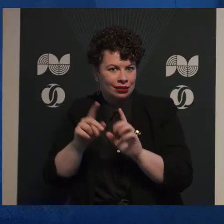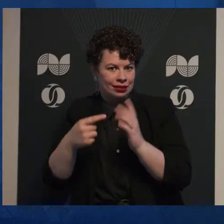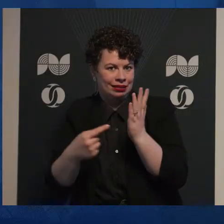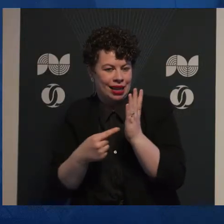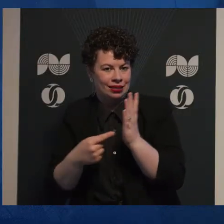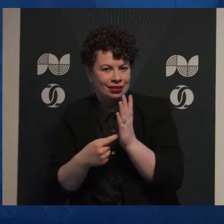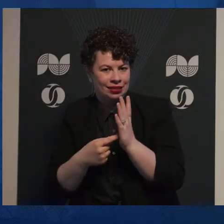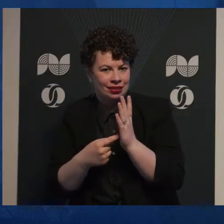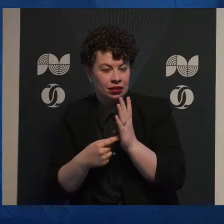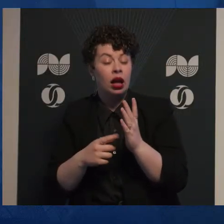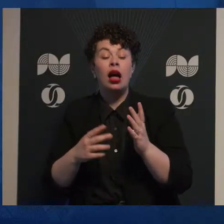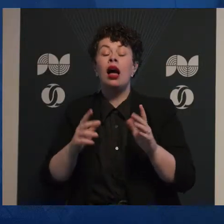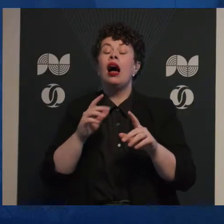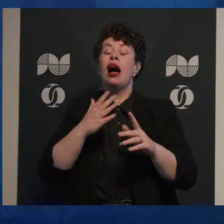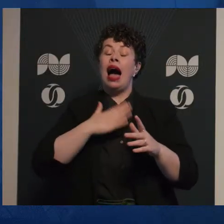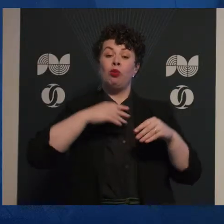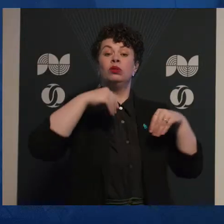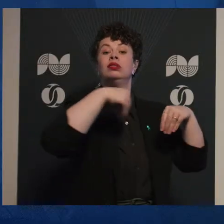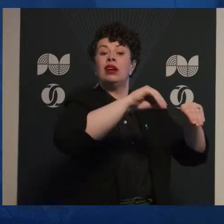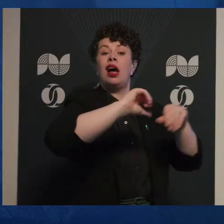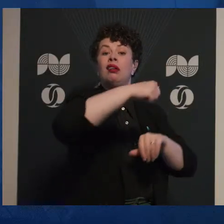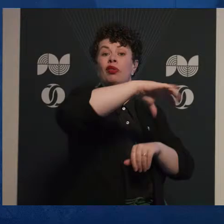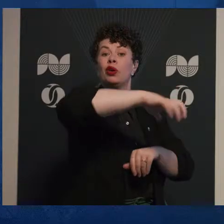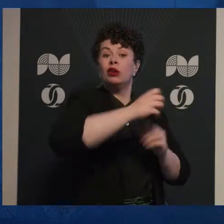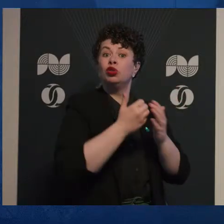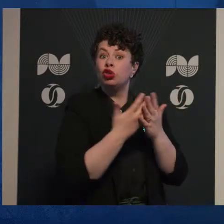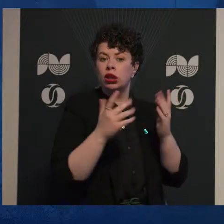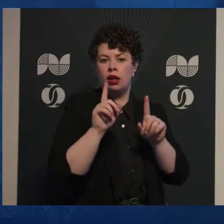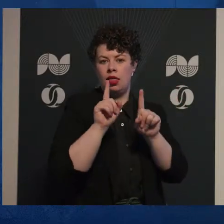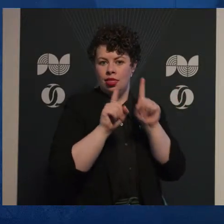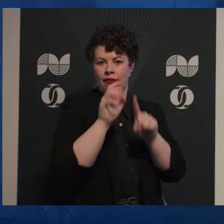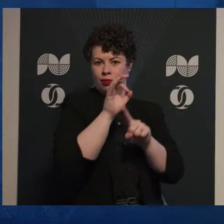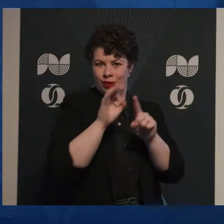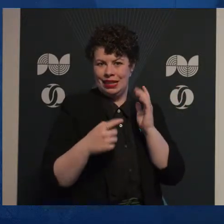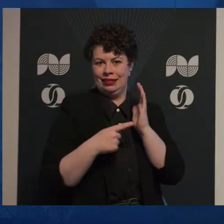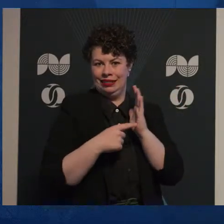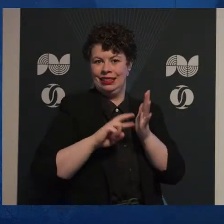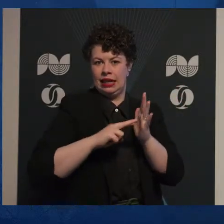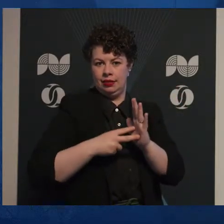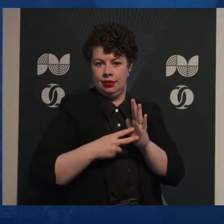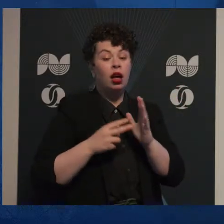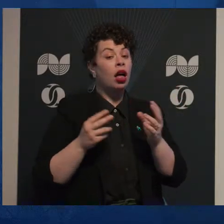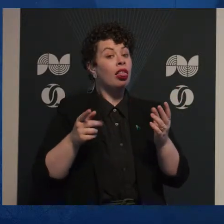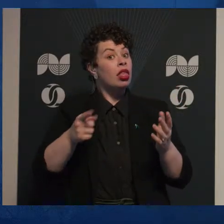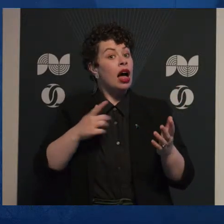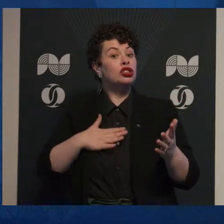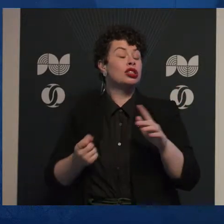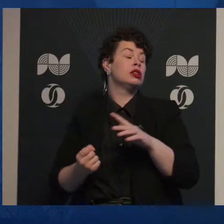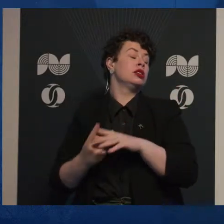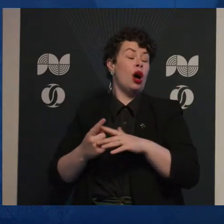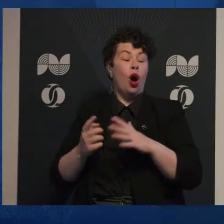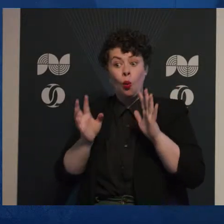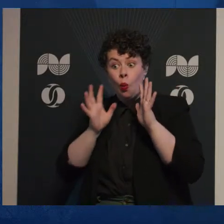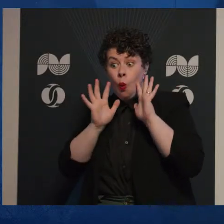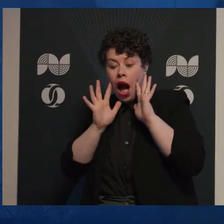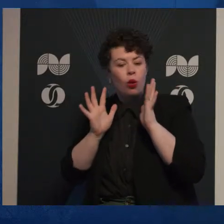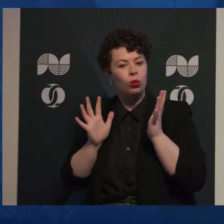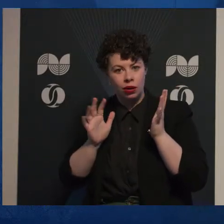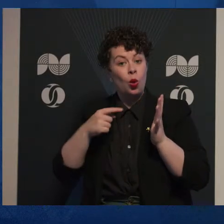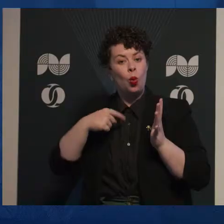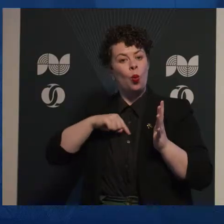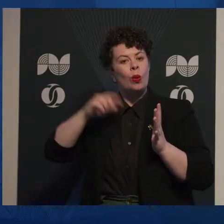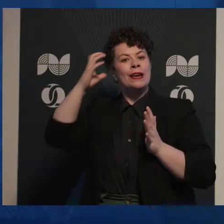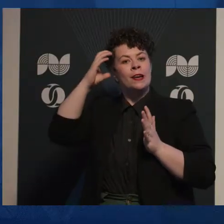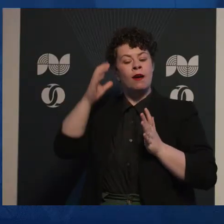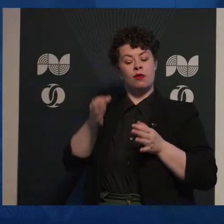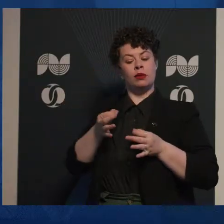of the Moldovan exports. And the government was very curated about it. We have instituted a